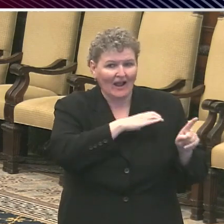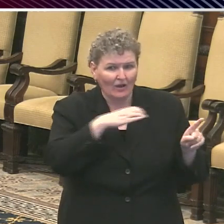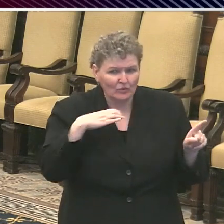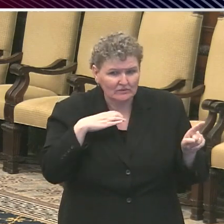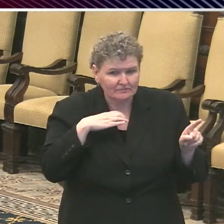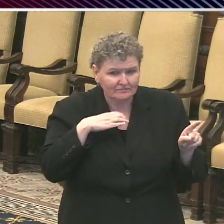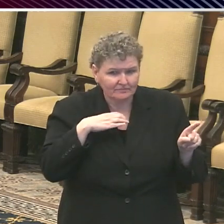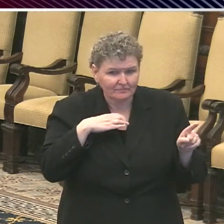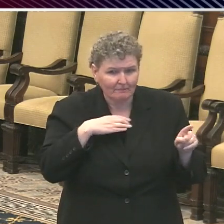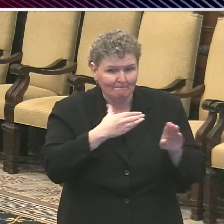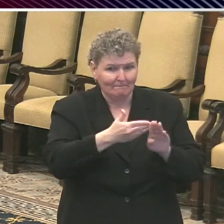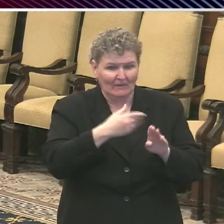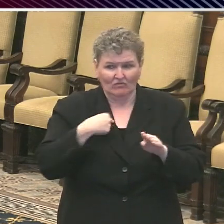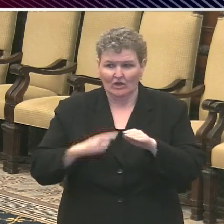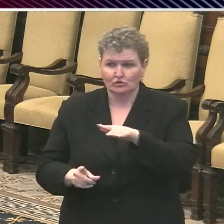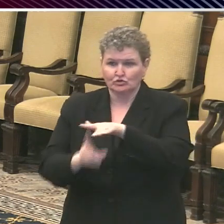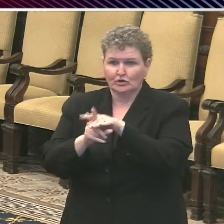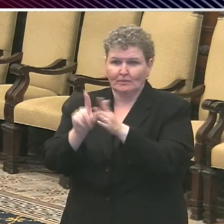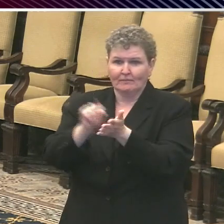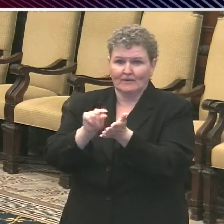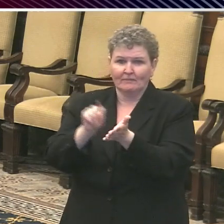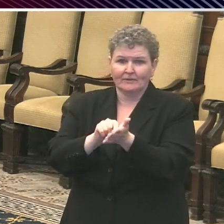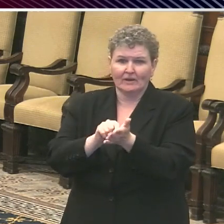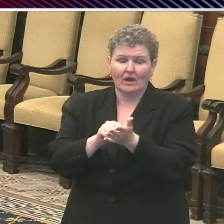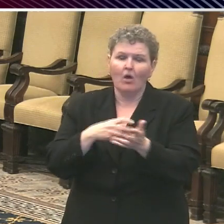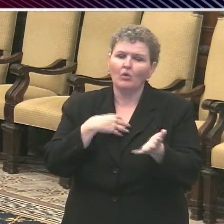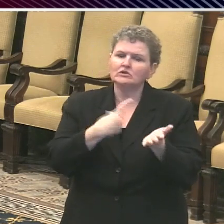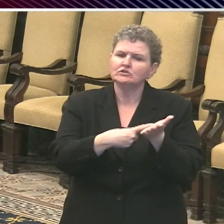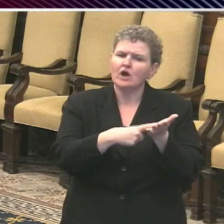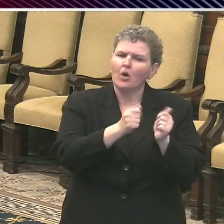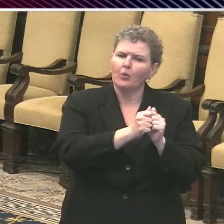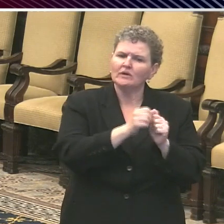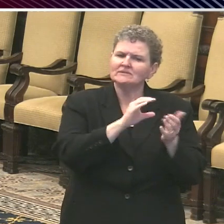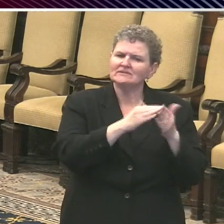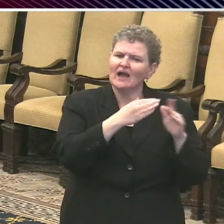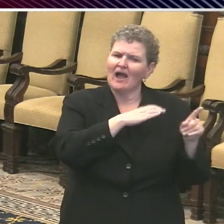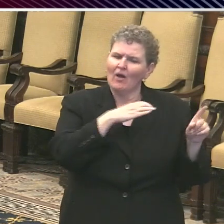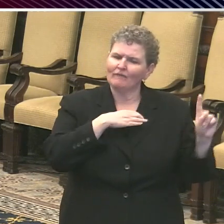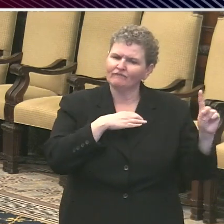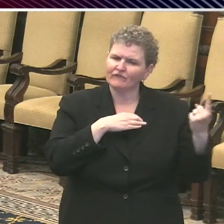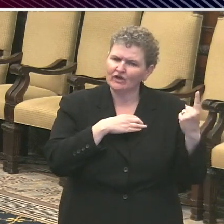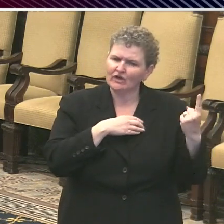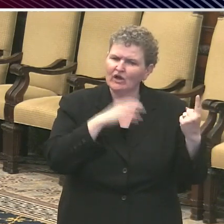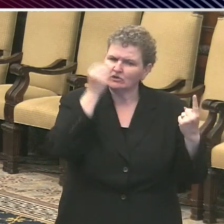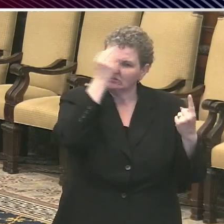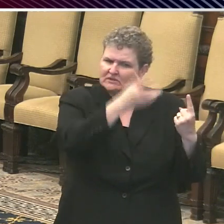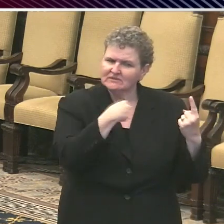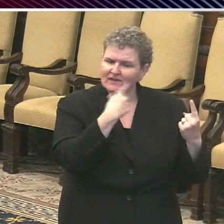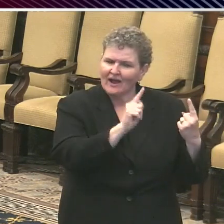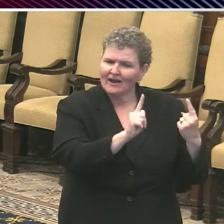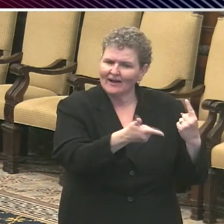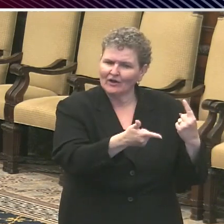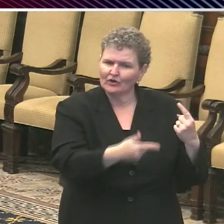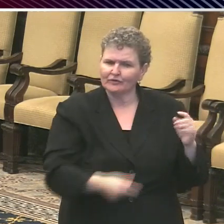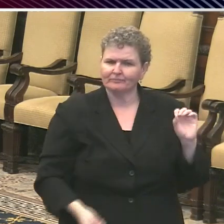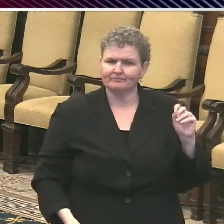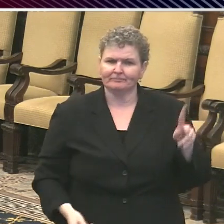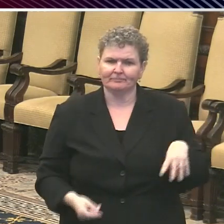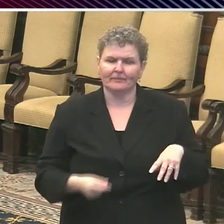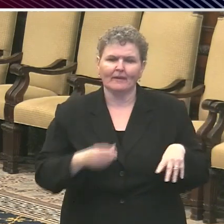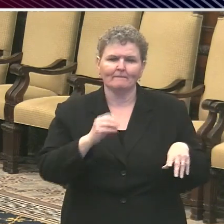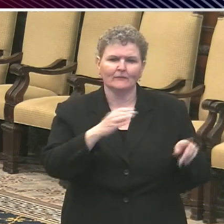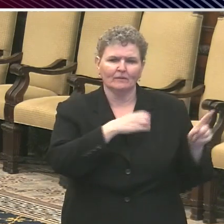the newspaper. So I want to circle back with that communication. Thanks. And Mayor, on the